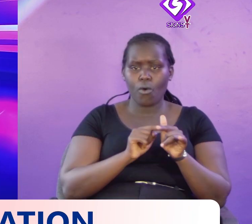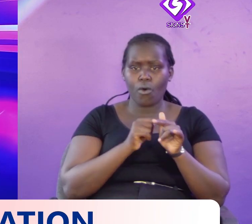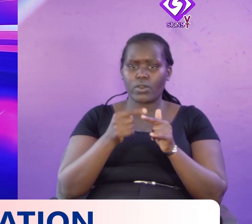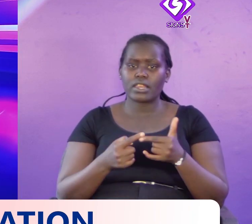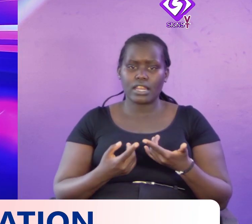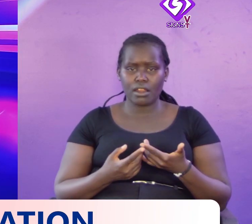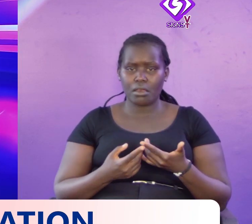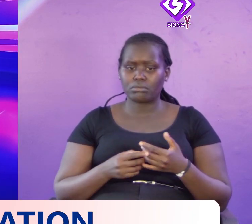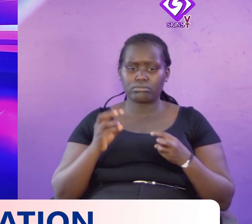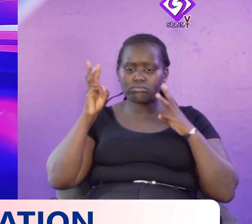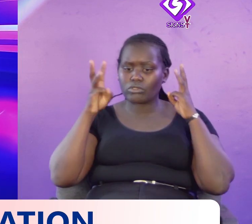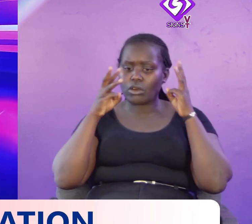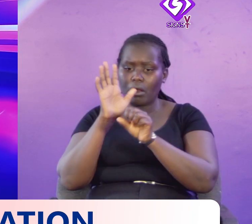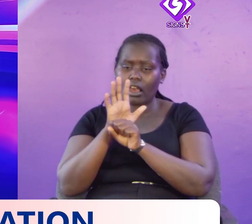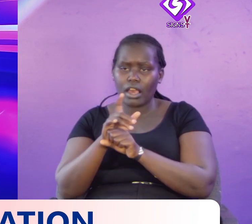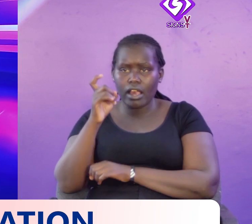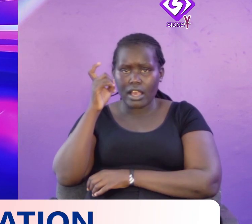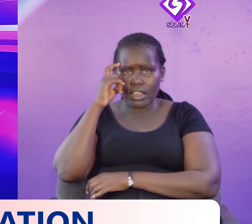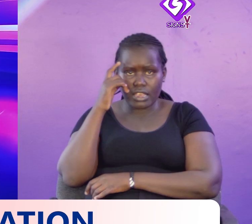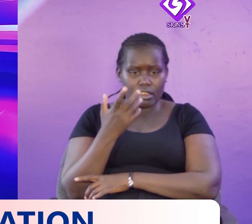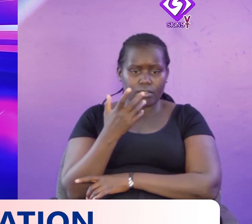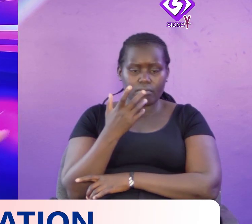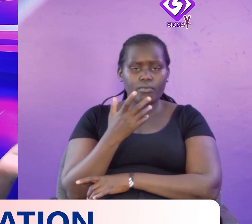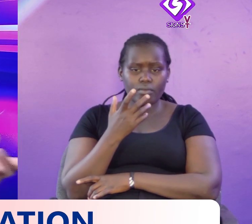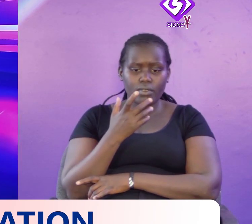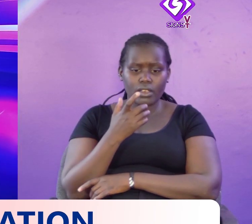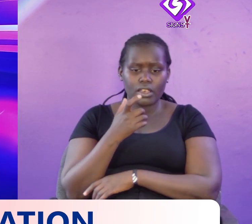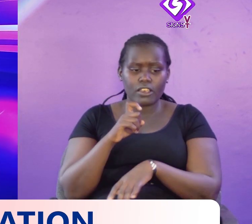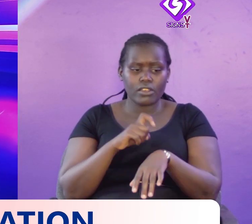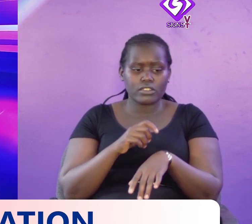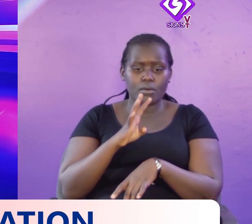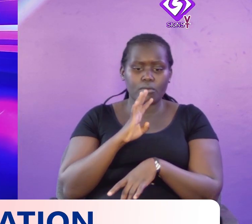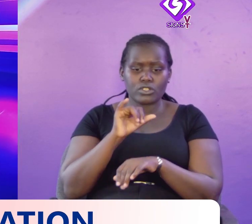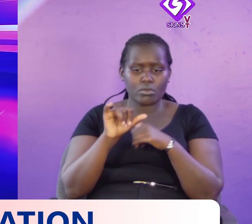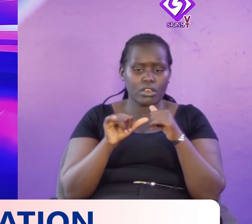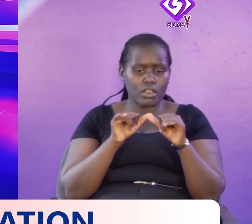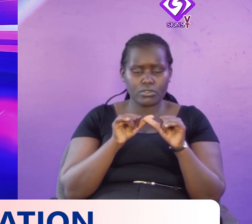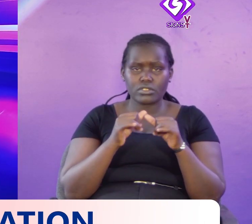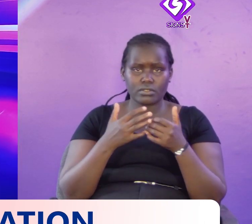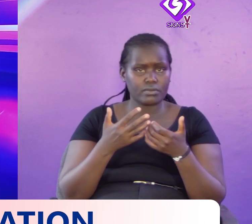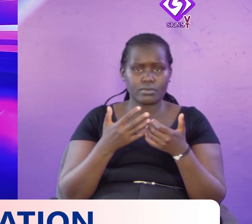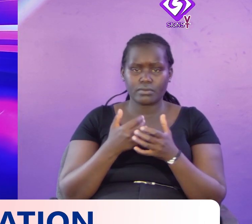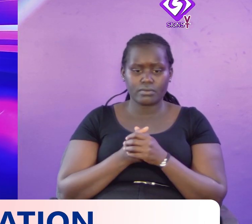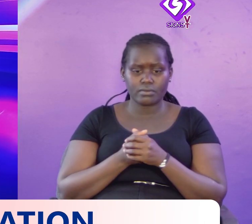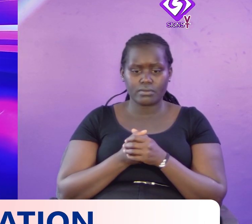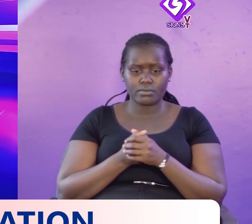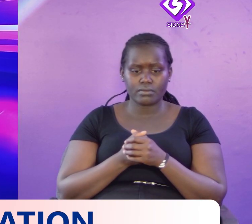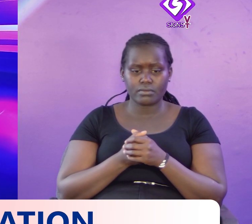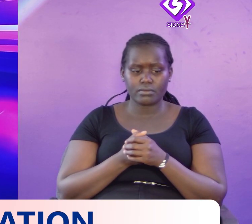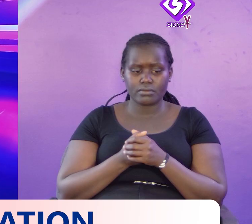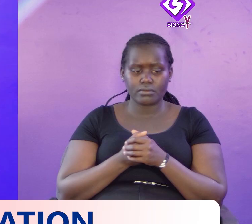so much with things that are not even helping us. When you talk of... let Maureen fall, so